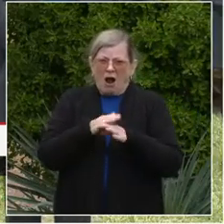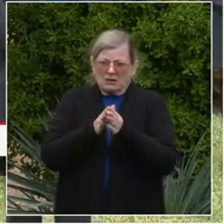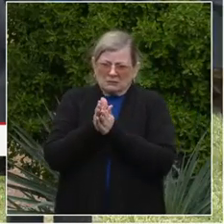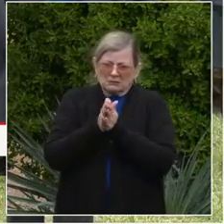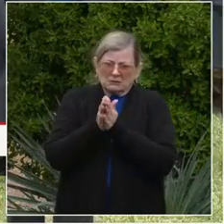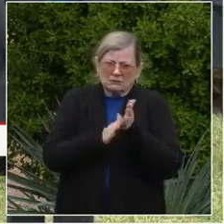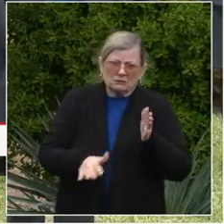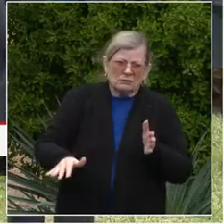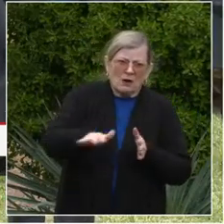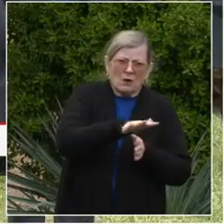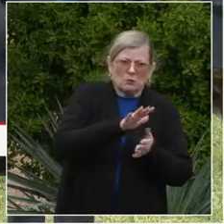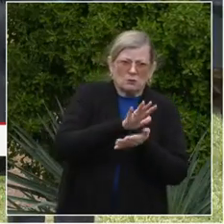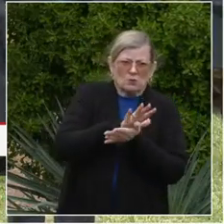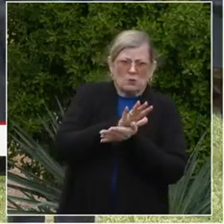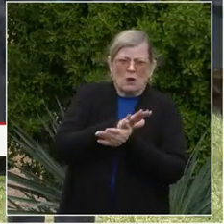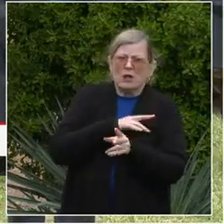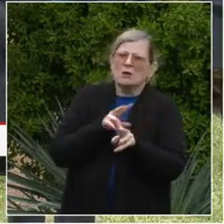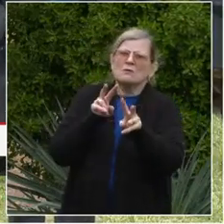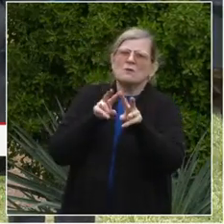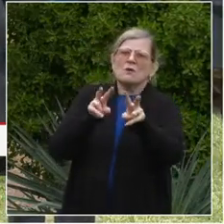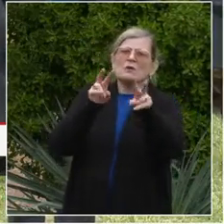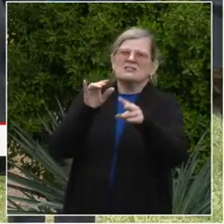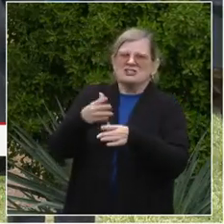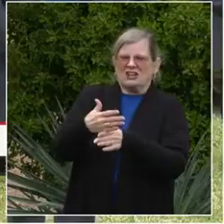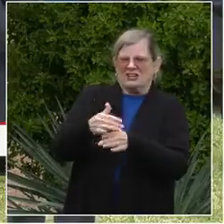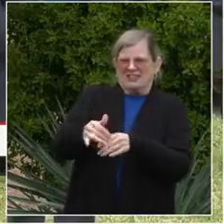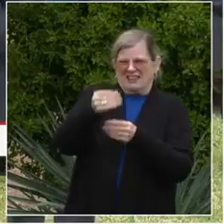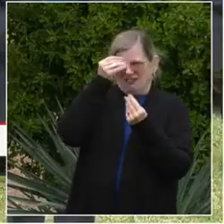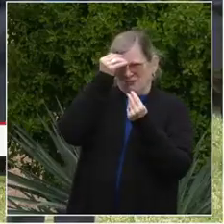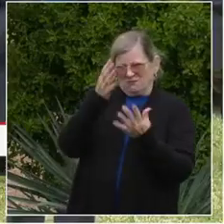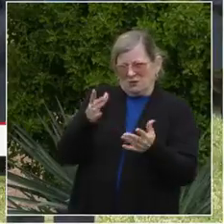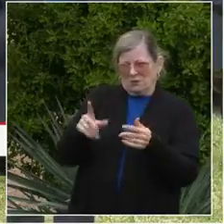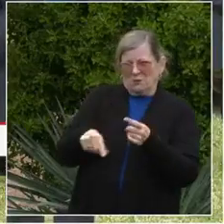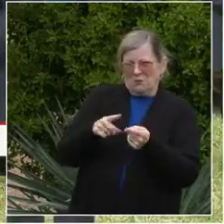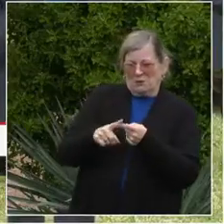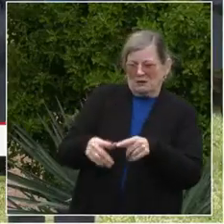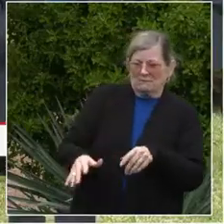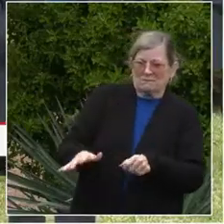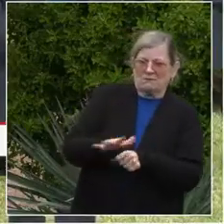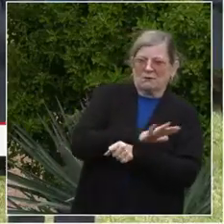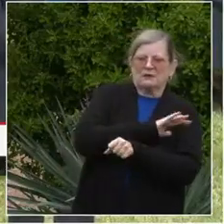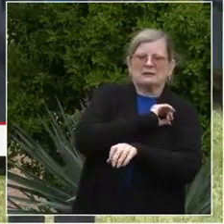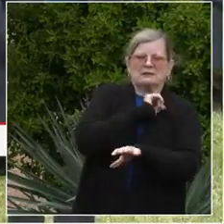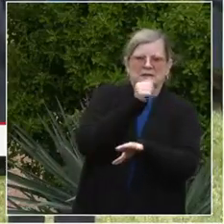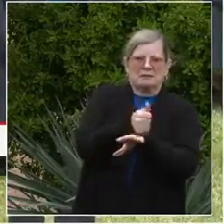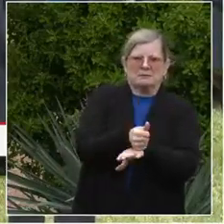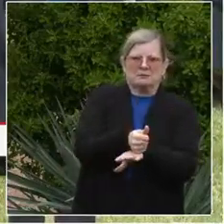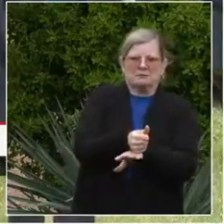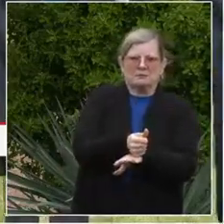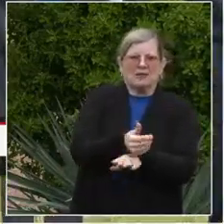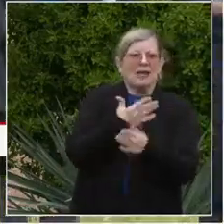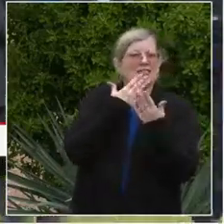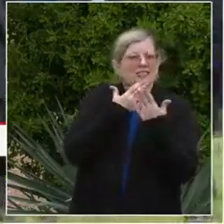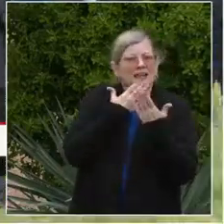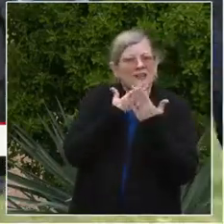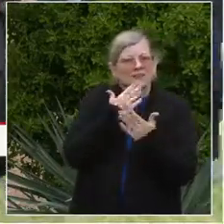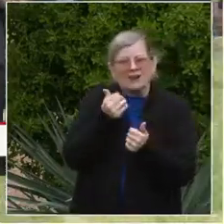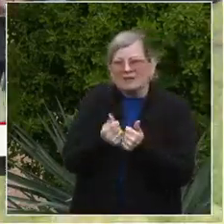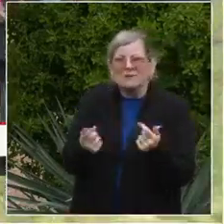forward to sharing that with the community when it's fully baked. All right, thank you, everybody.